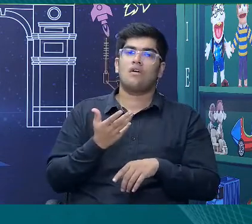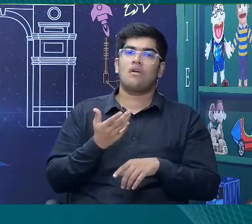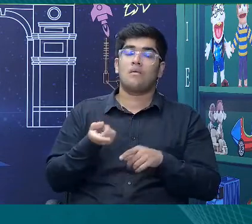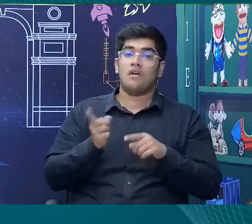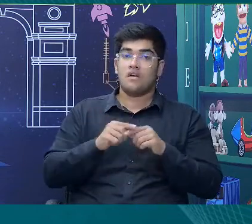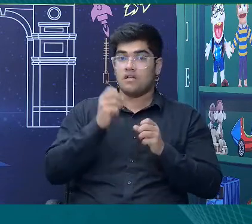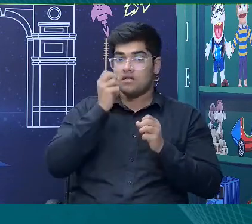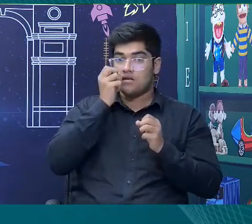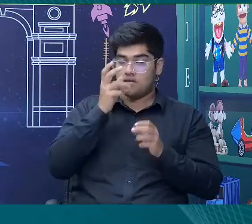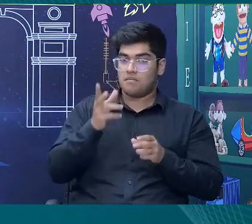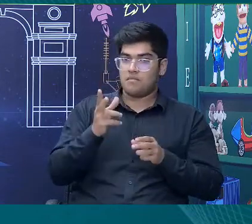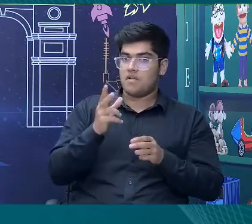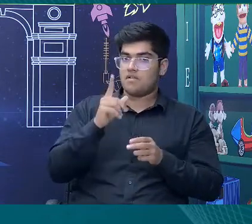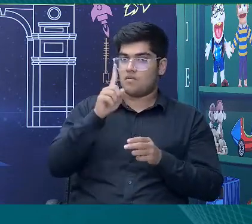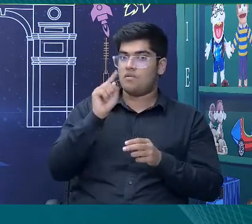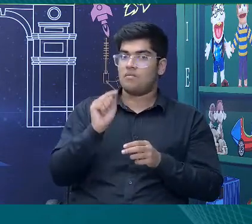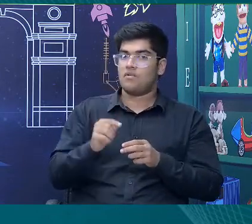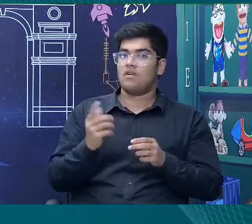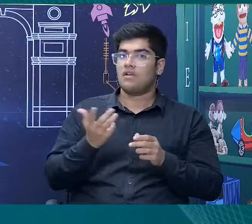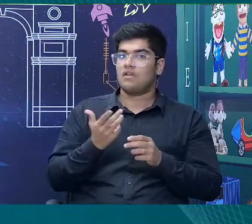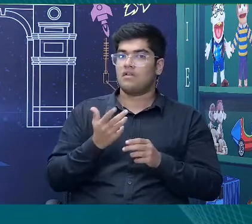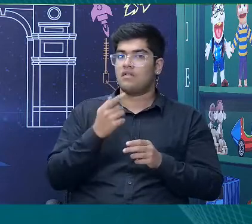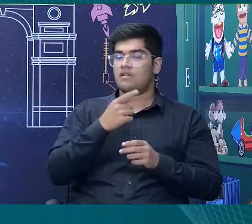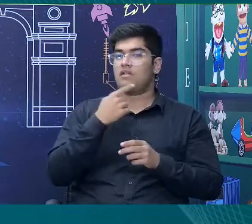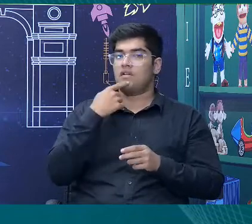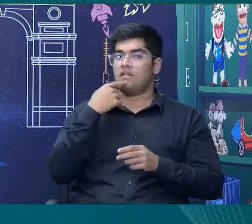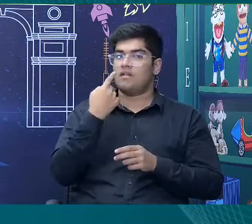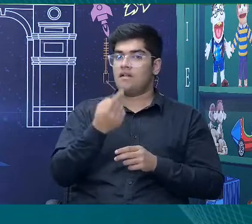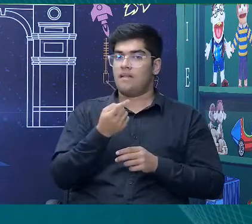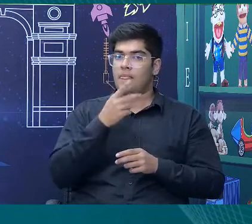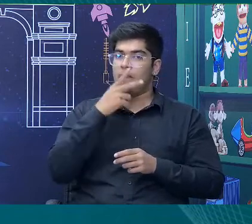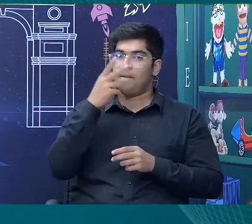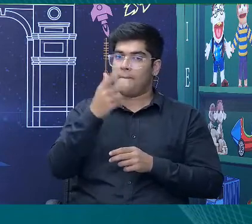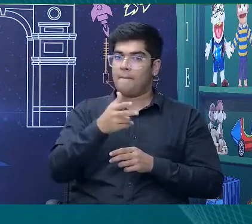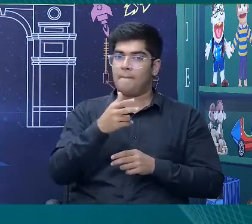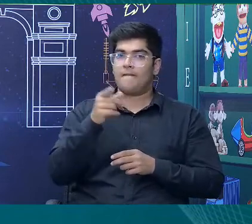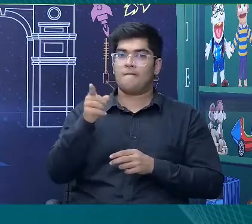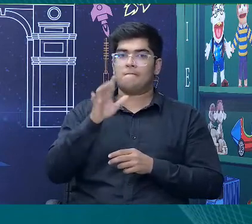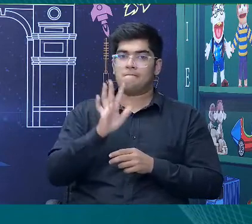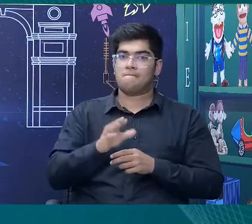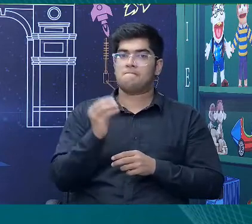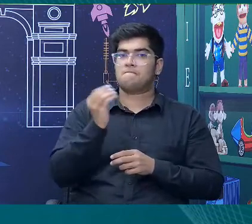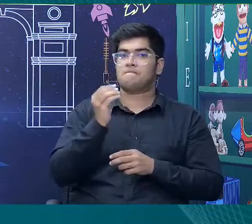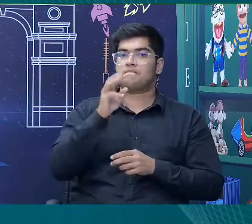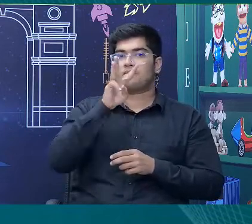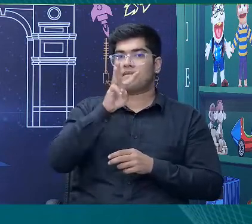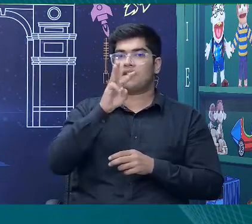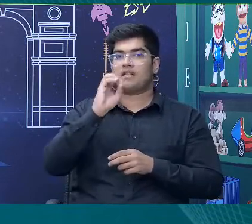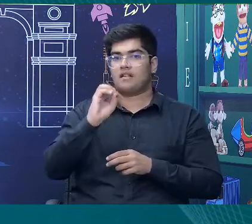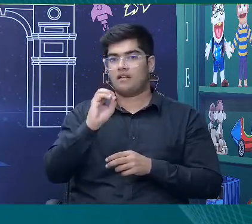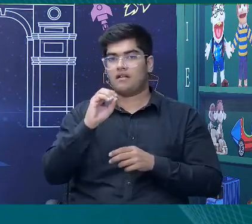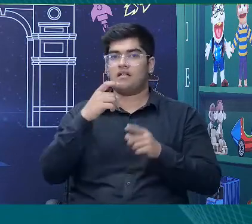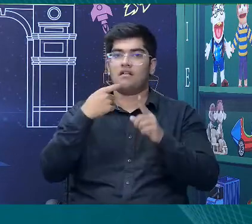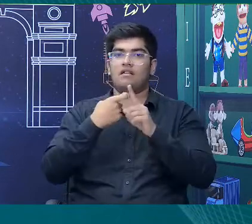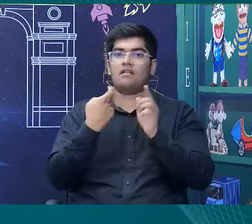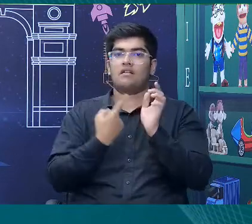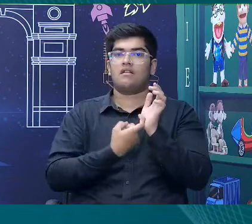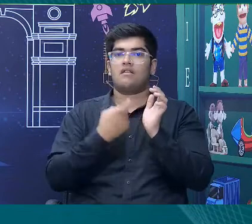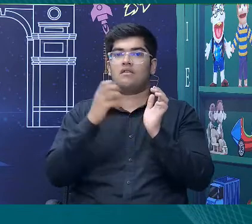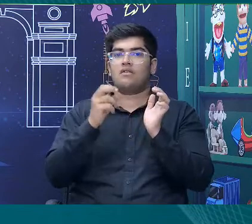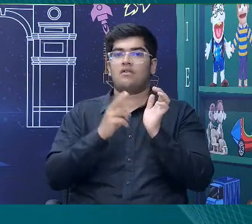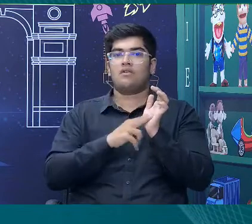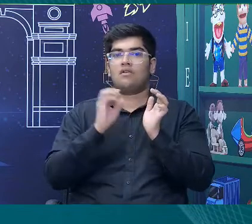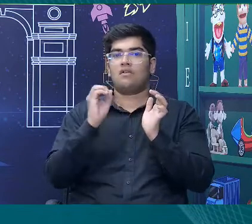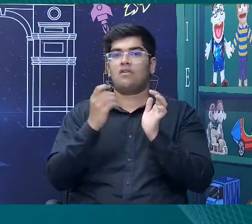surprisingly, very surprisingly, he also tells him that he has 30 kroner stashed away in his